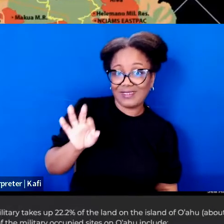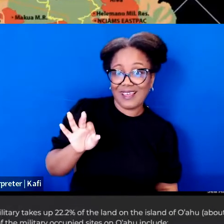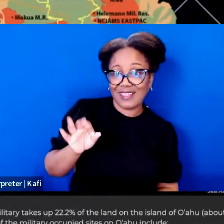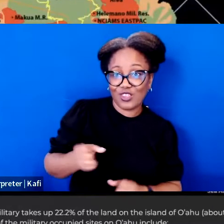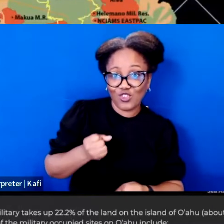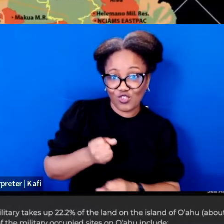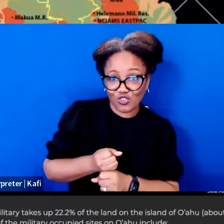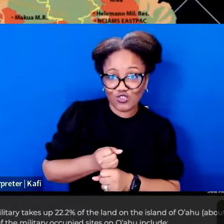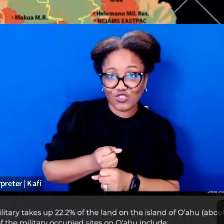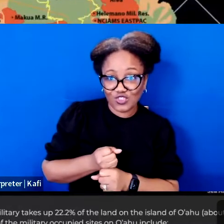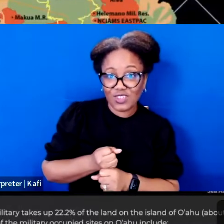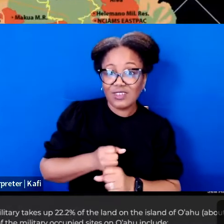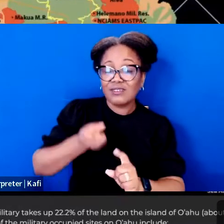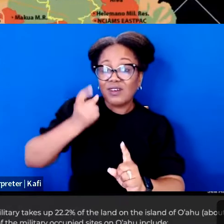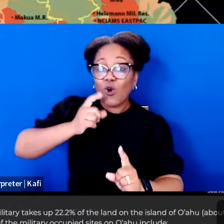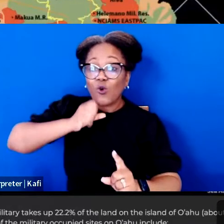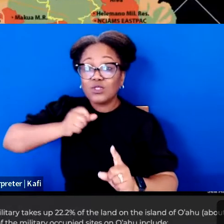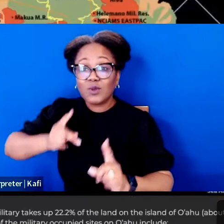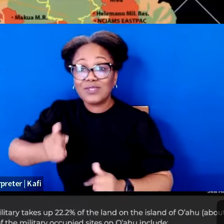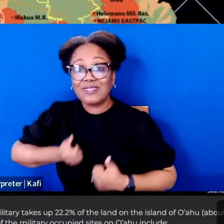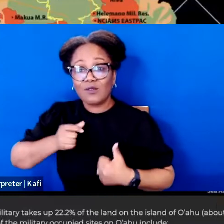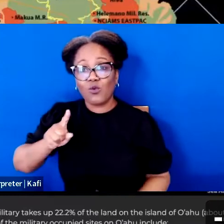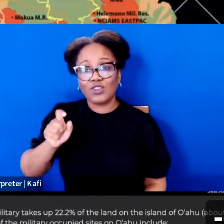overthrown. In this time, the